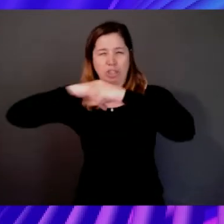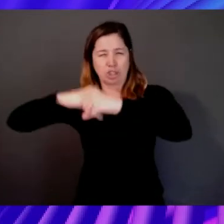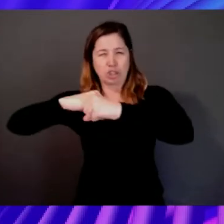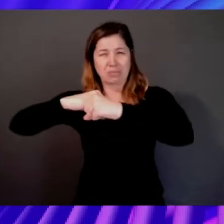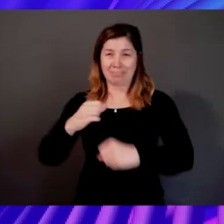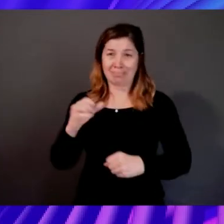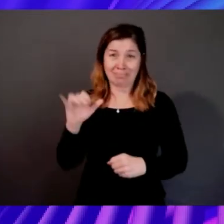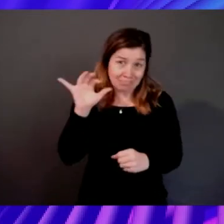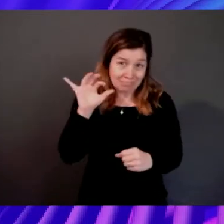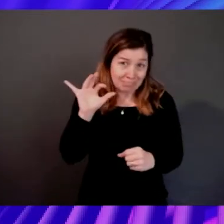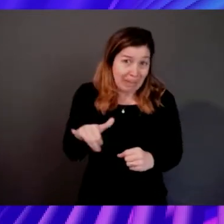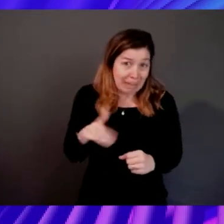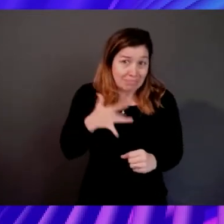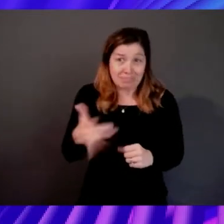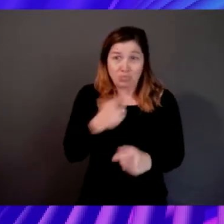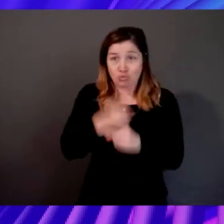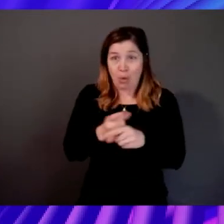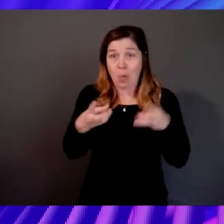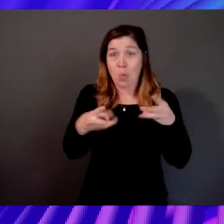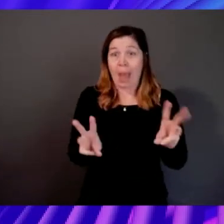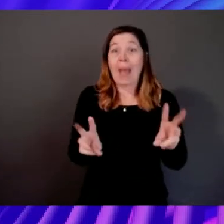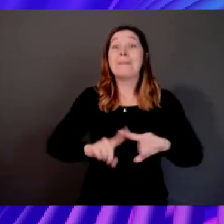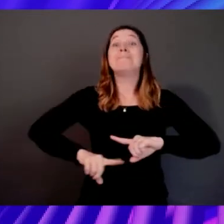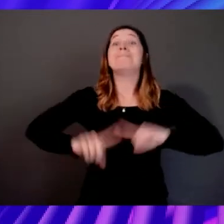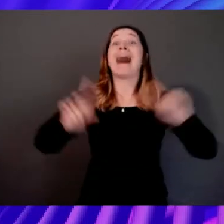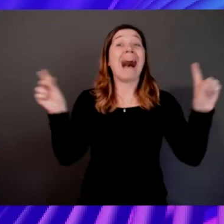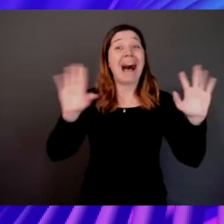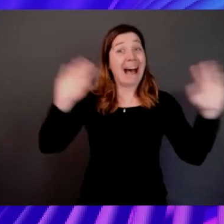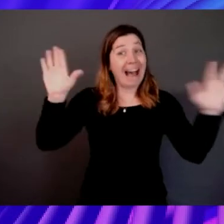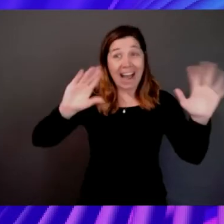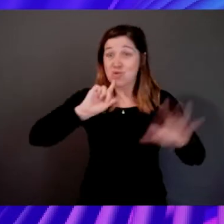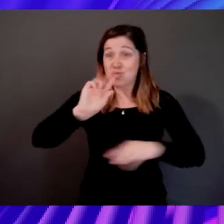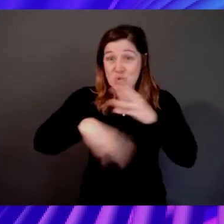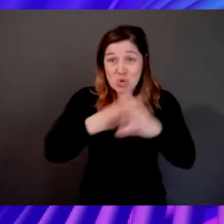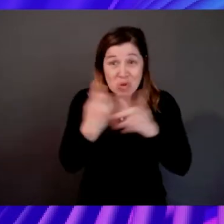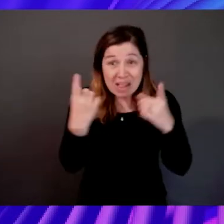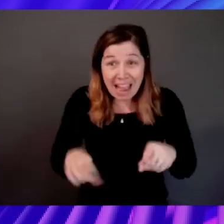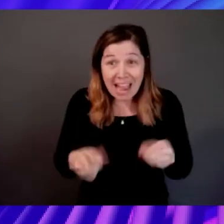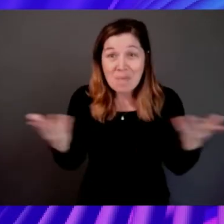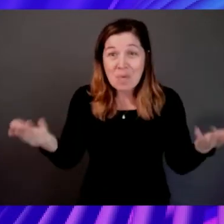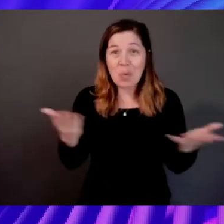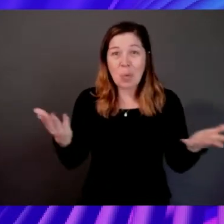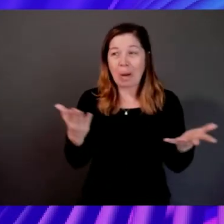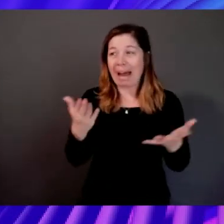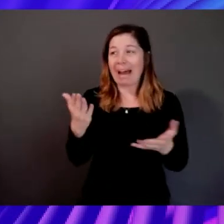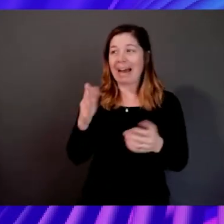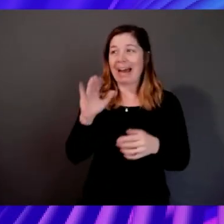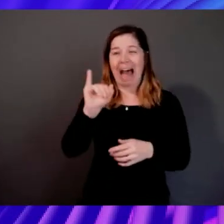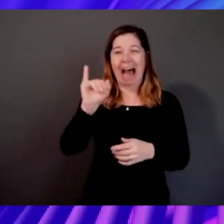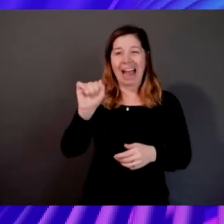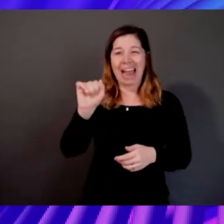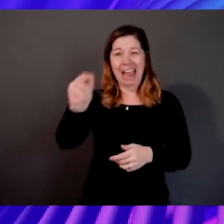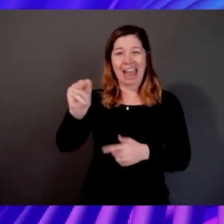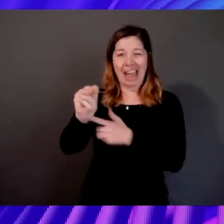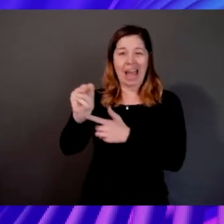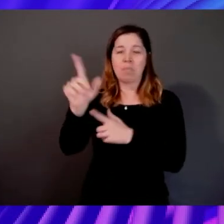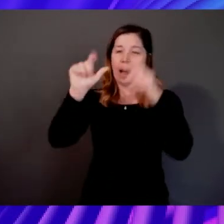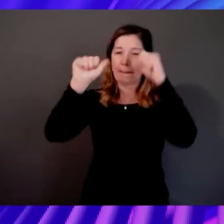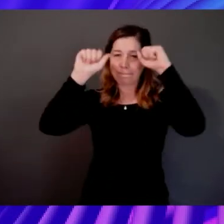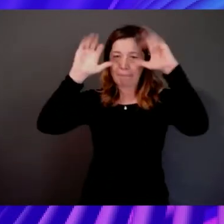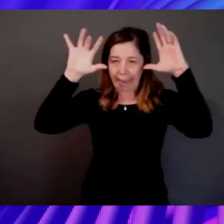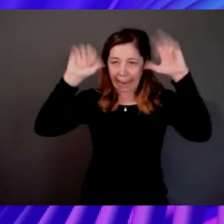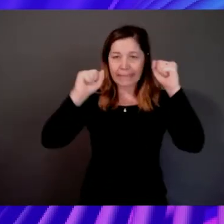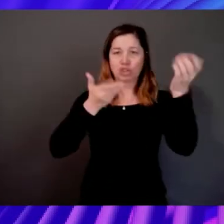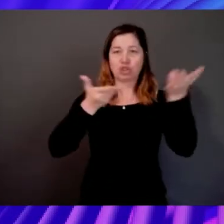things. However, the reality that people come up against oftentimes is IAM is like this amazing service with this incredible amount of configurability